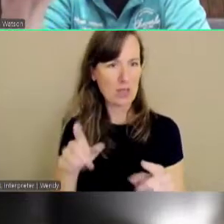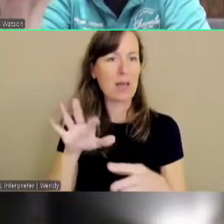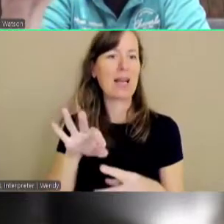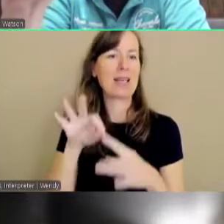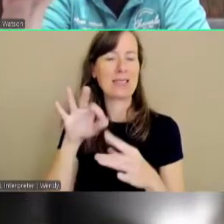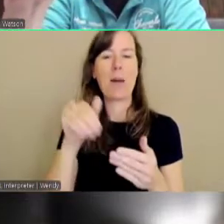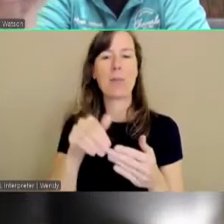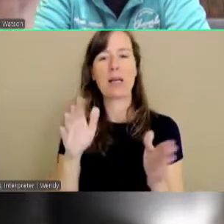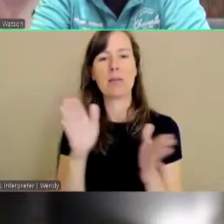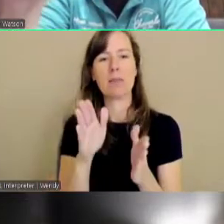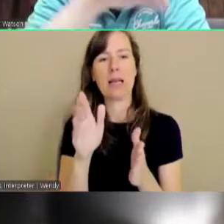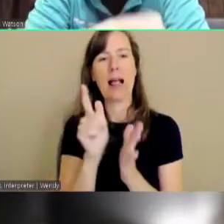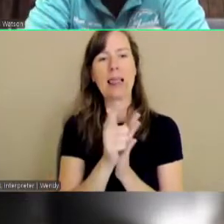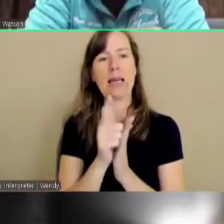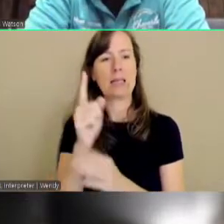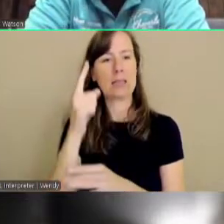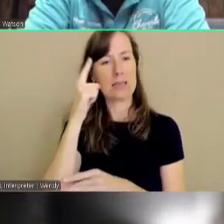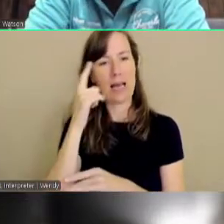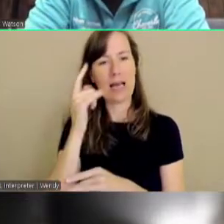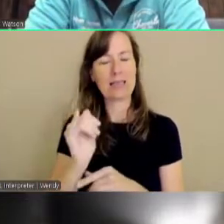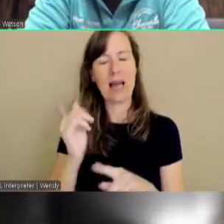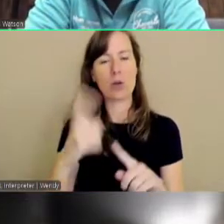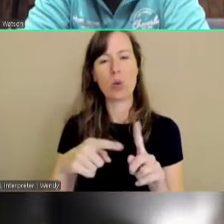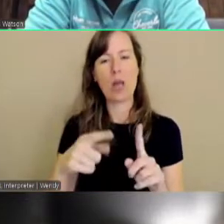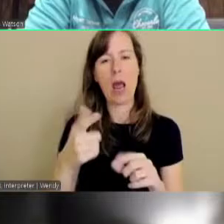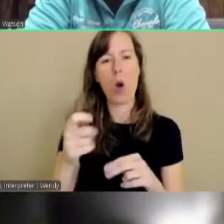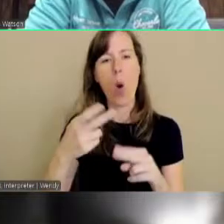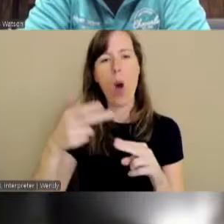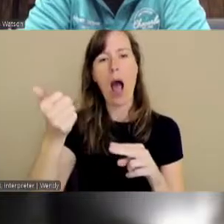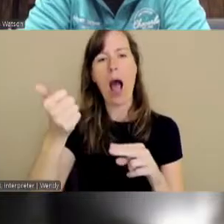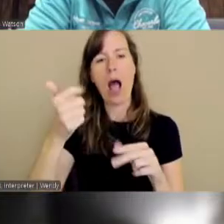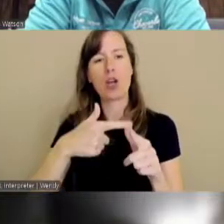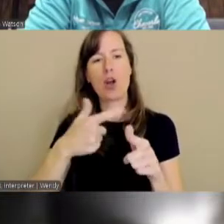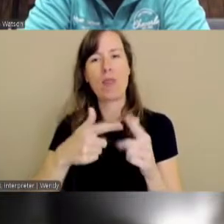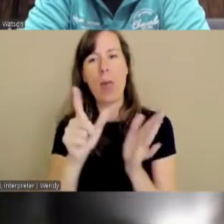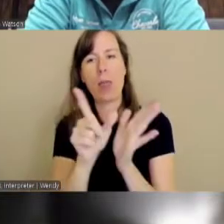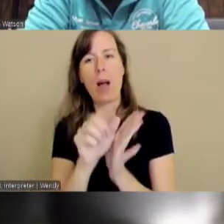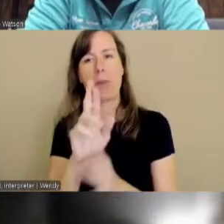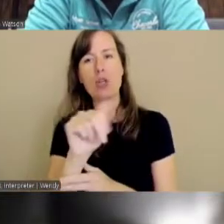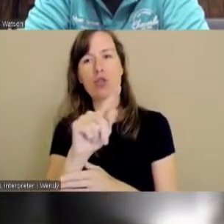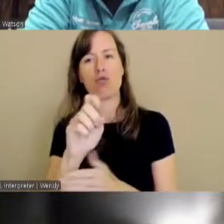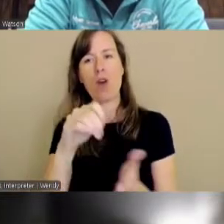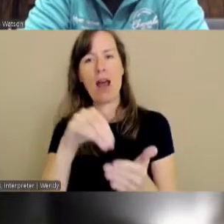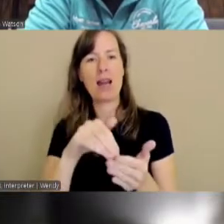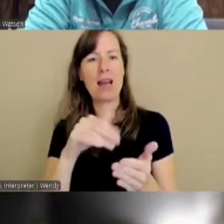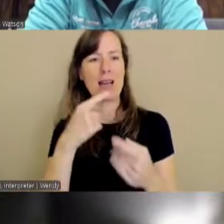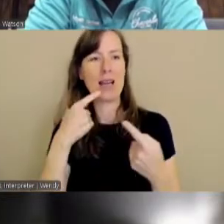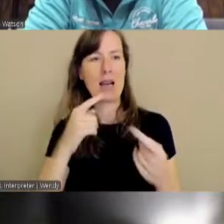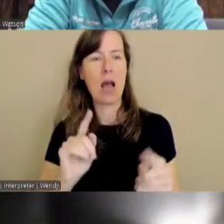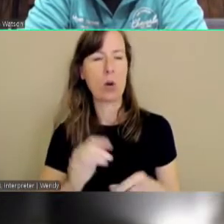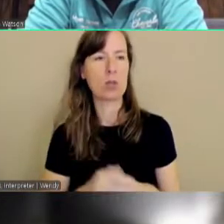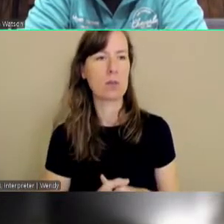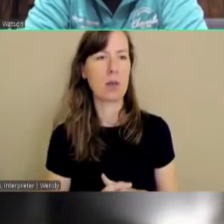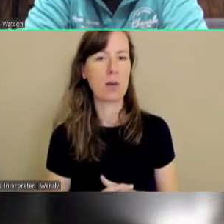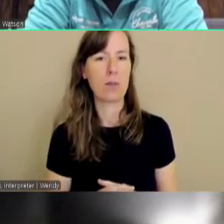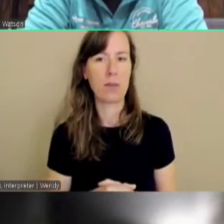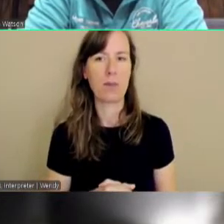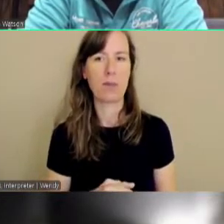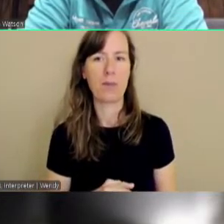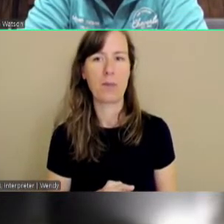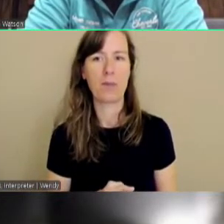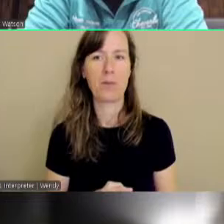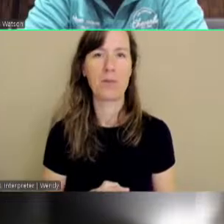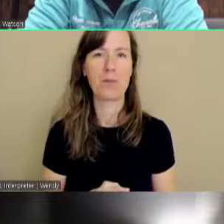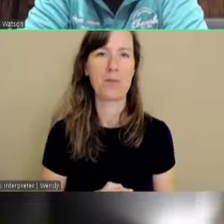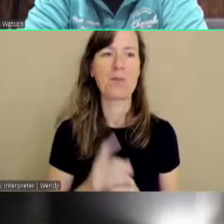sense that you can't go higher than the announcement. Well, I kind of feel like their hands are tied. I mean, I think the town